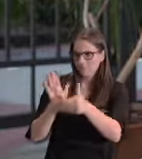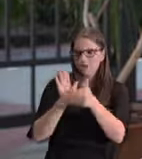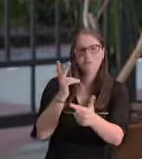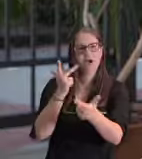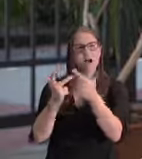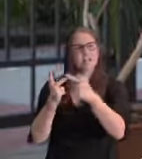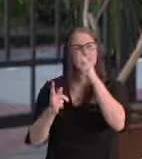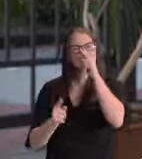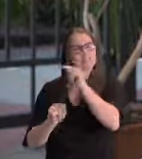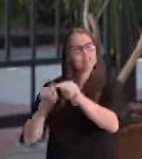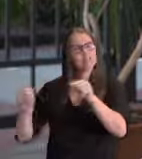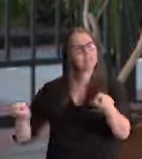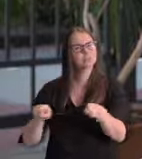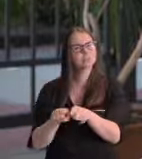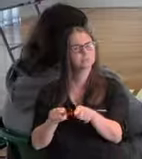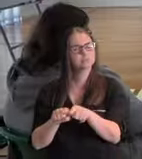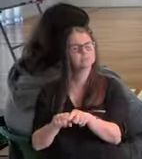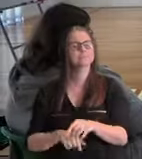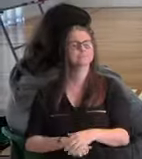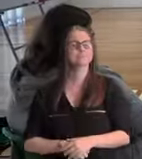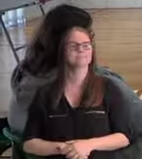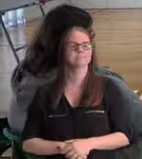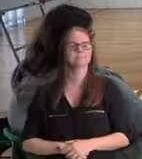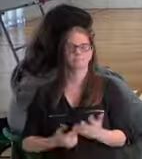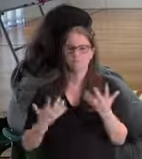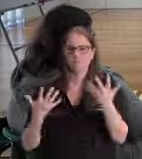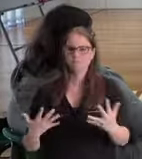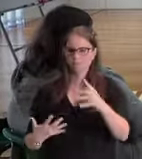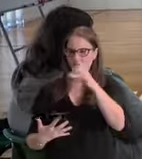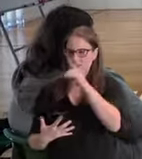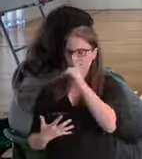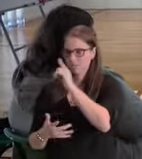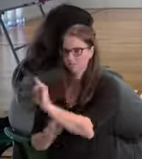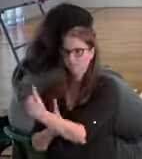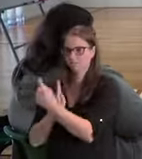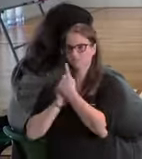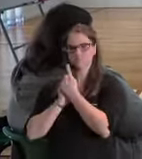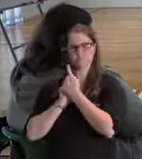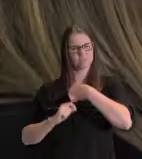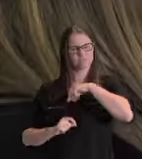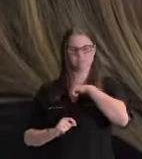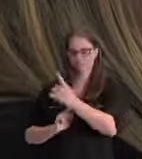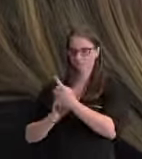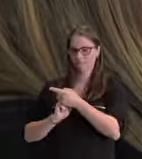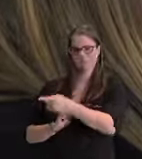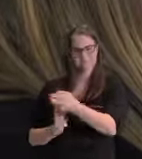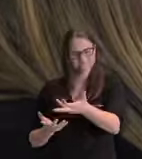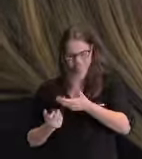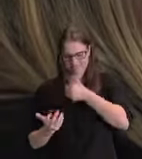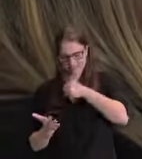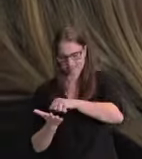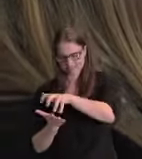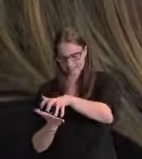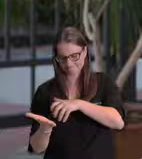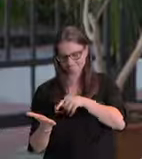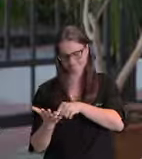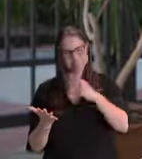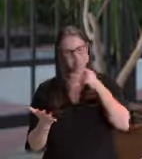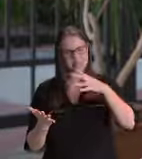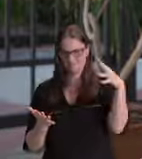others, to put back into the system. In a lot of cases, people would come to us, they had been served a notice to